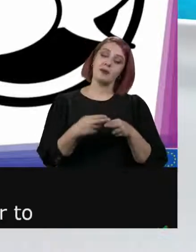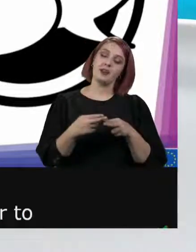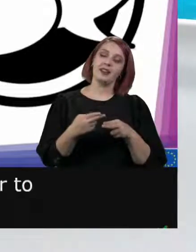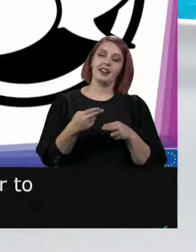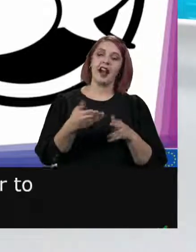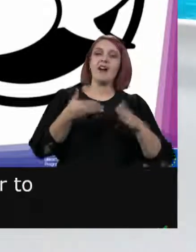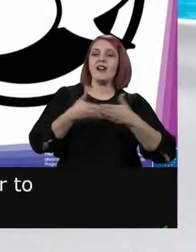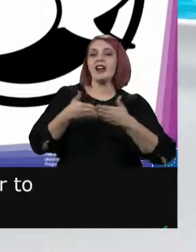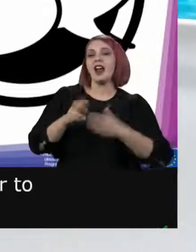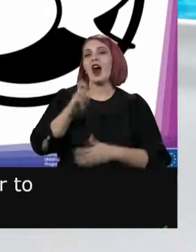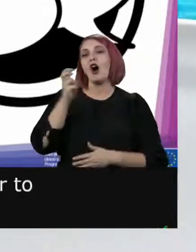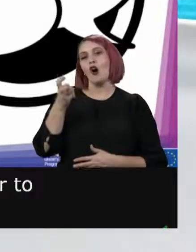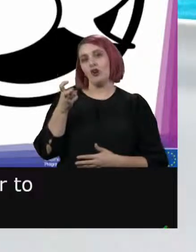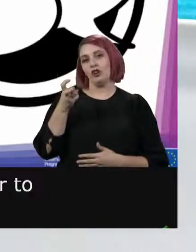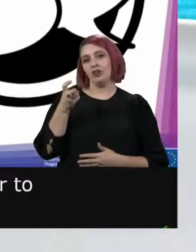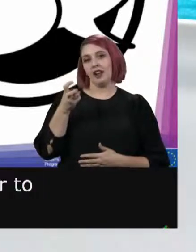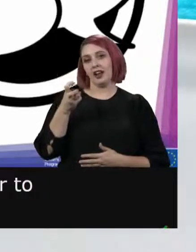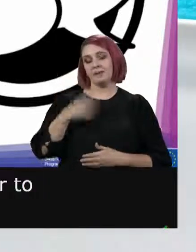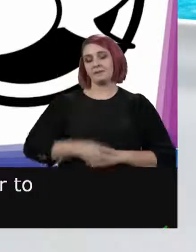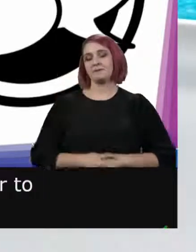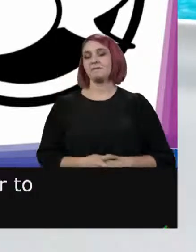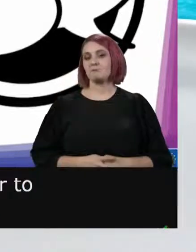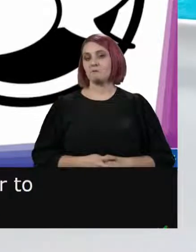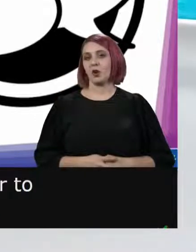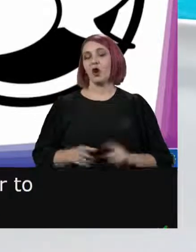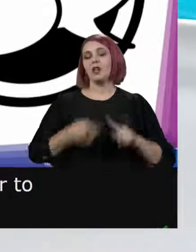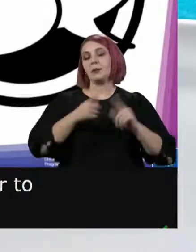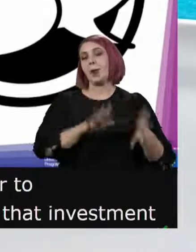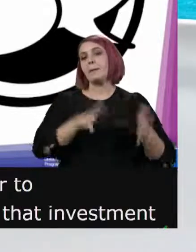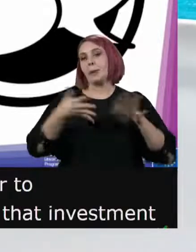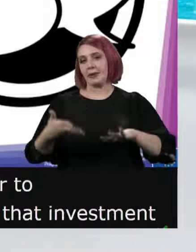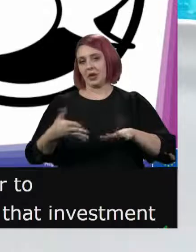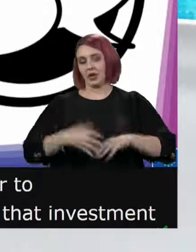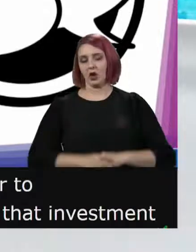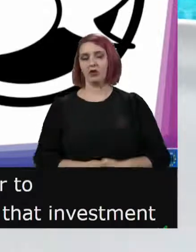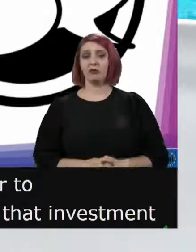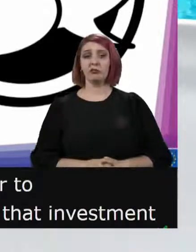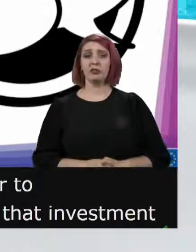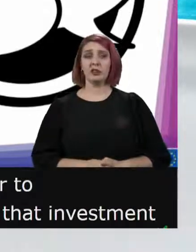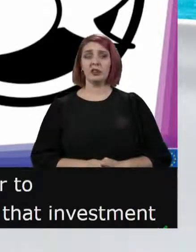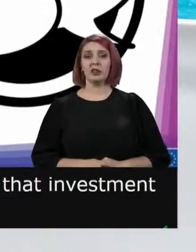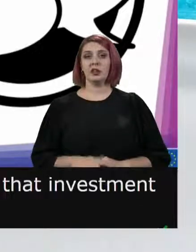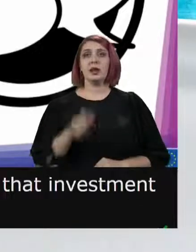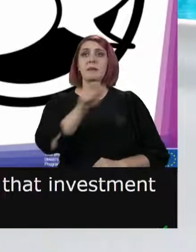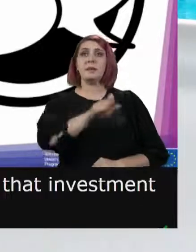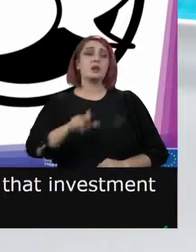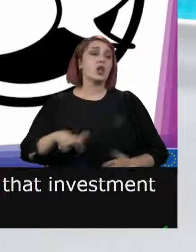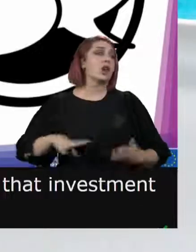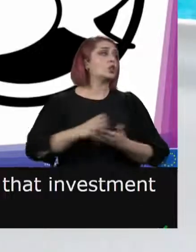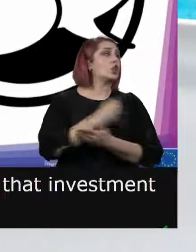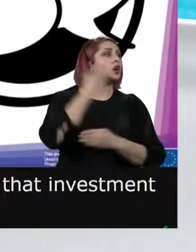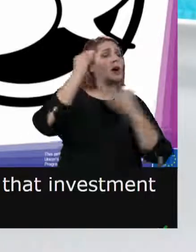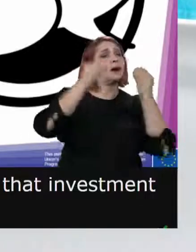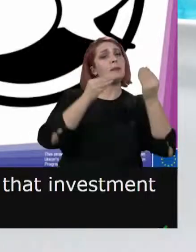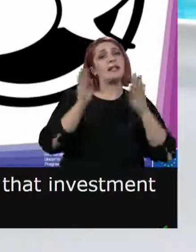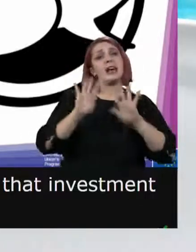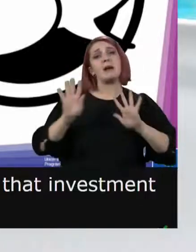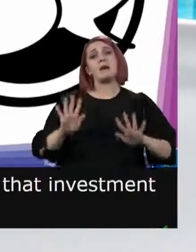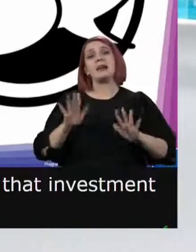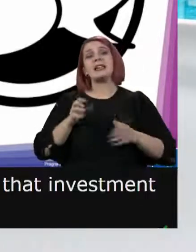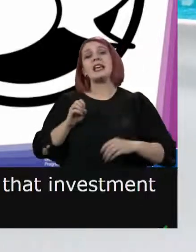Everybody around the table felt that investment would only occur if inclusive mobility